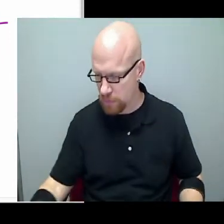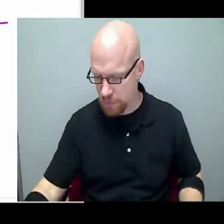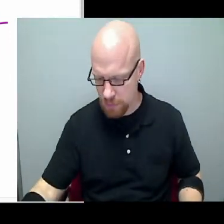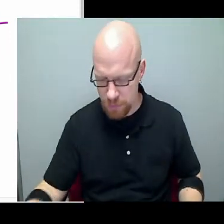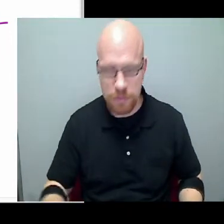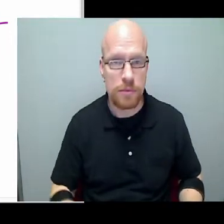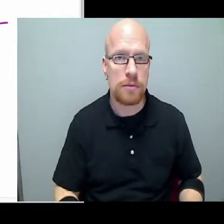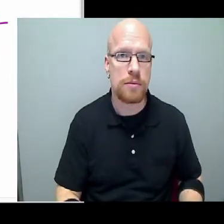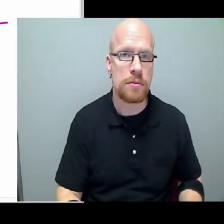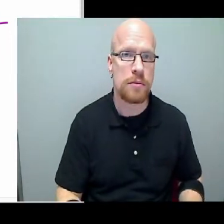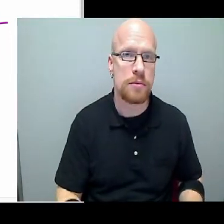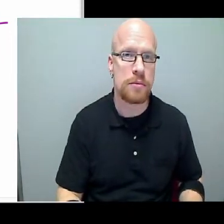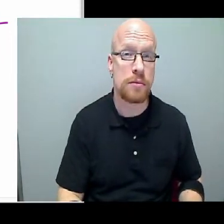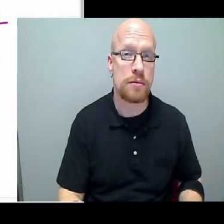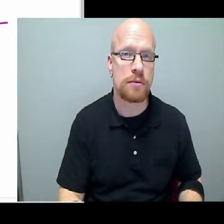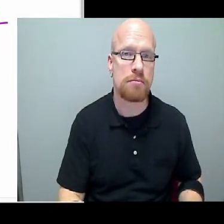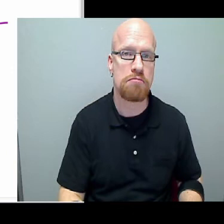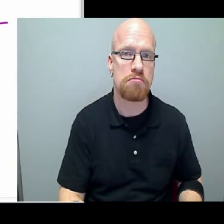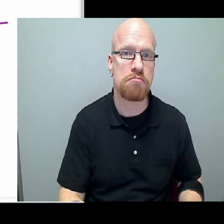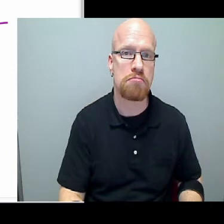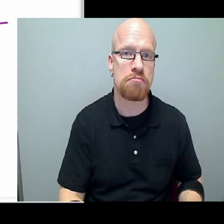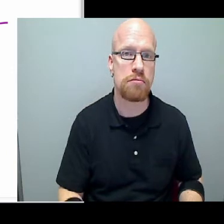answer.